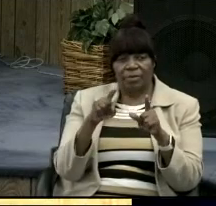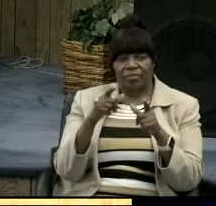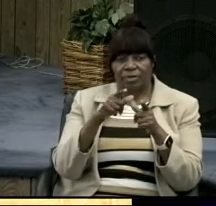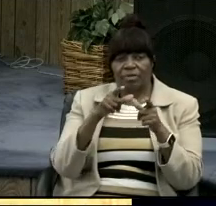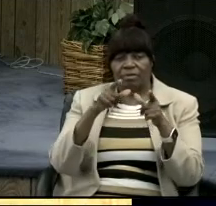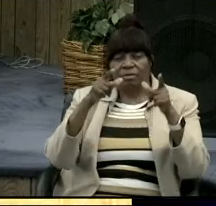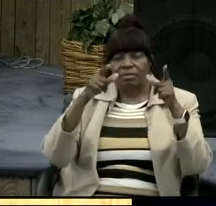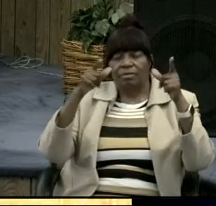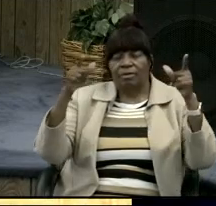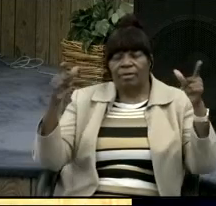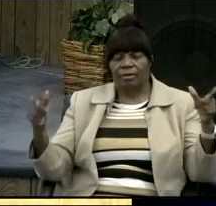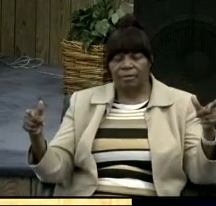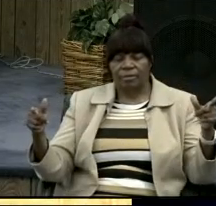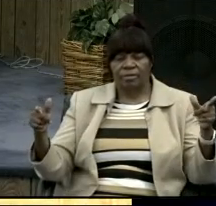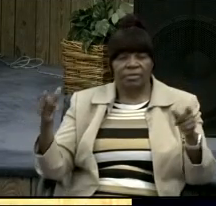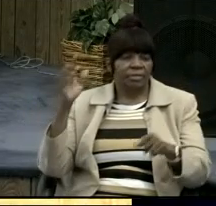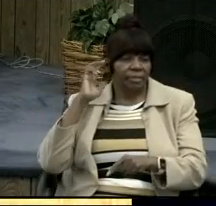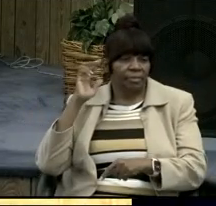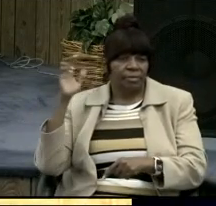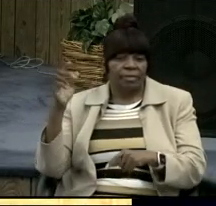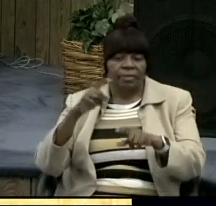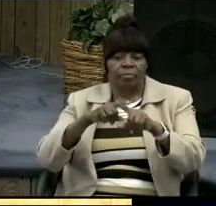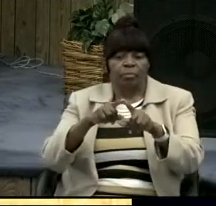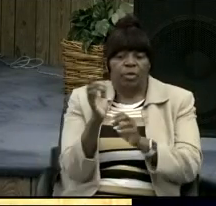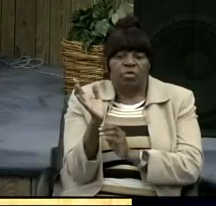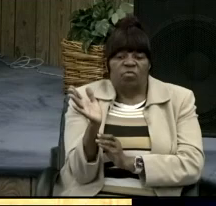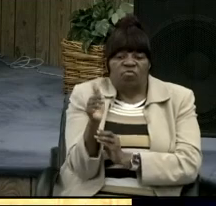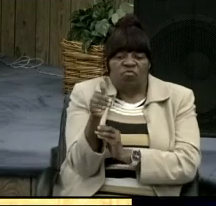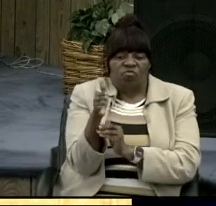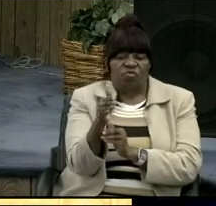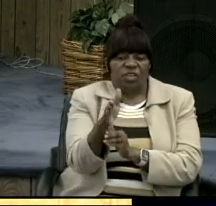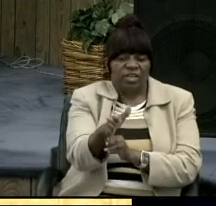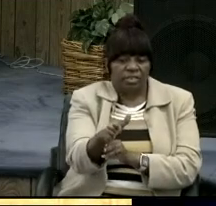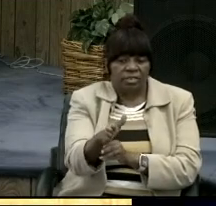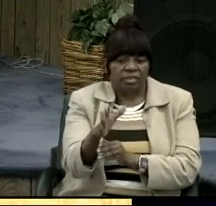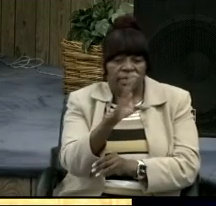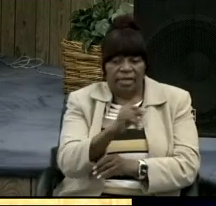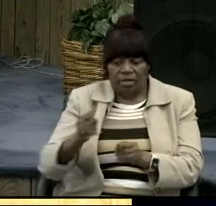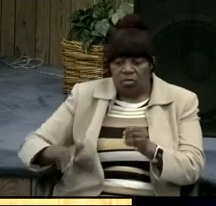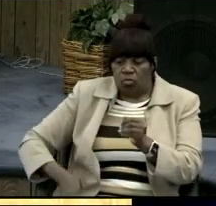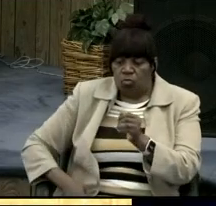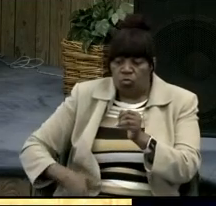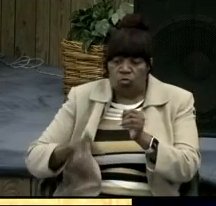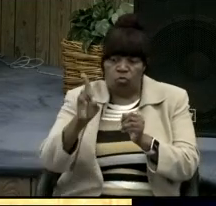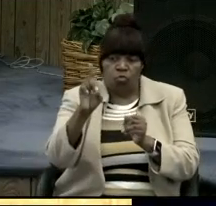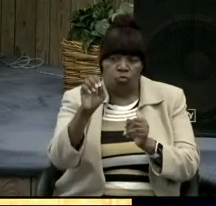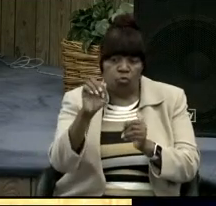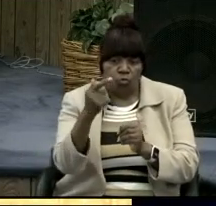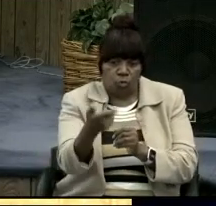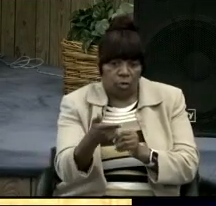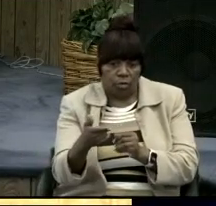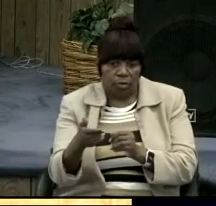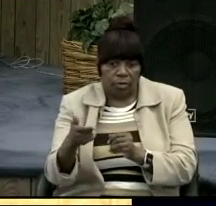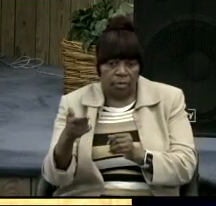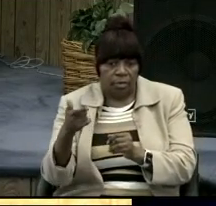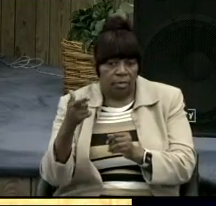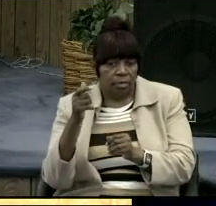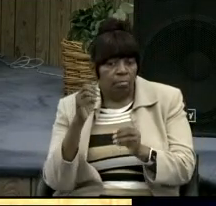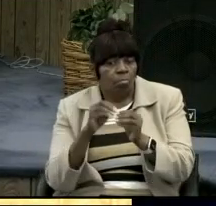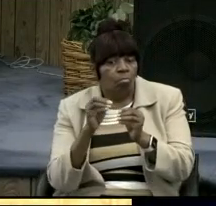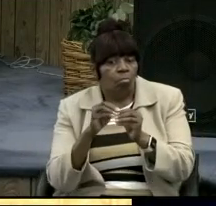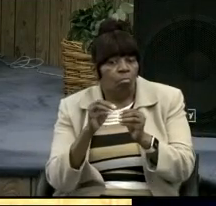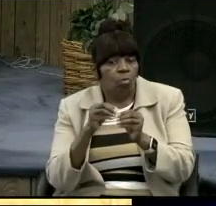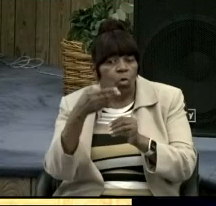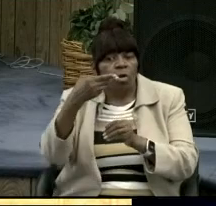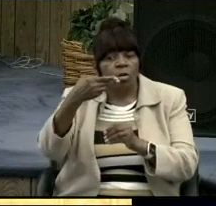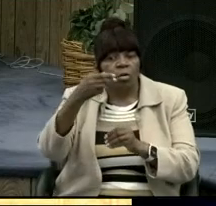range of hearing. A dolphin can go up to 100 hertz. A dog can go from 40 to 60,000 hertz, depends upon